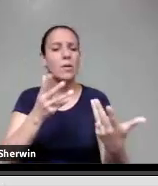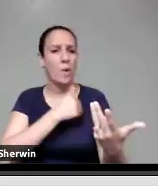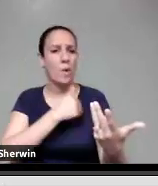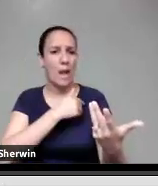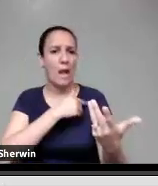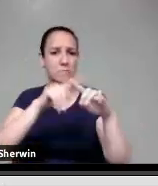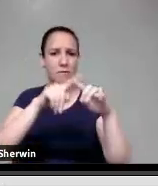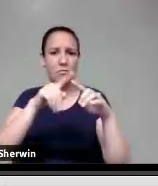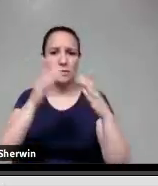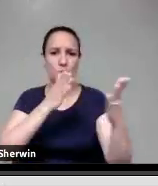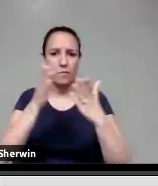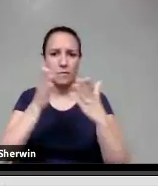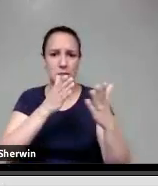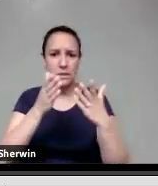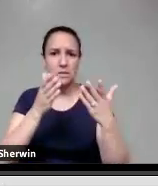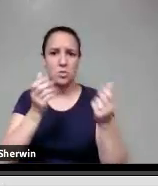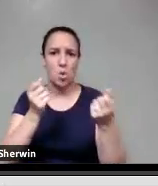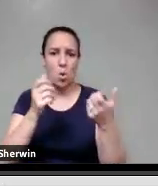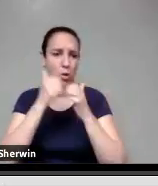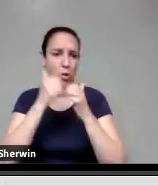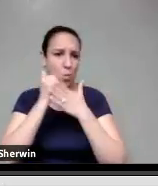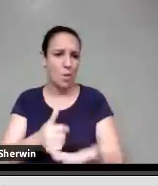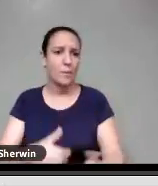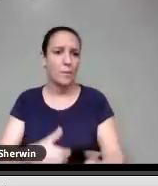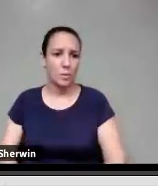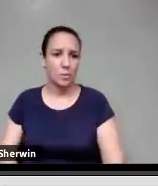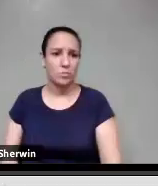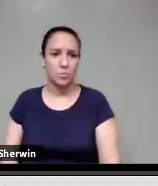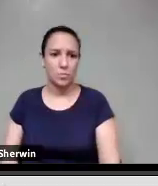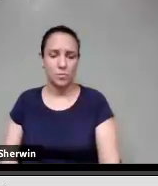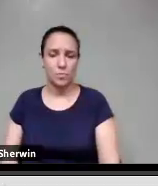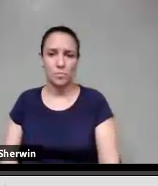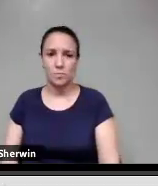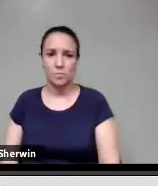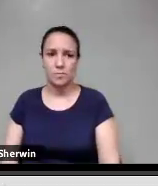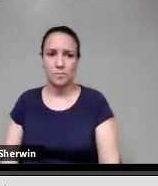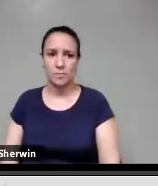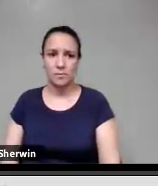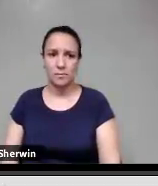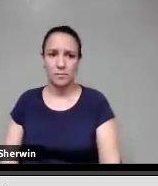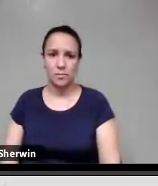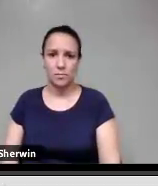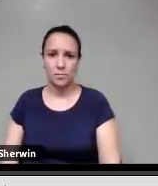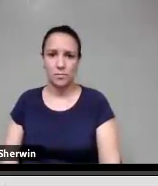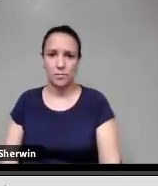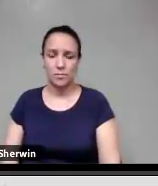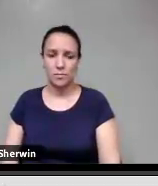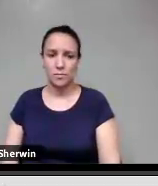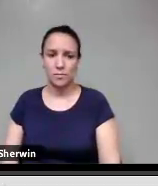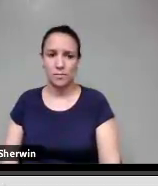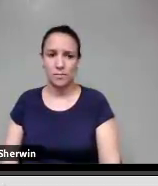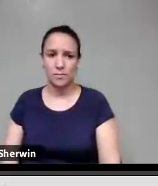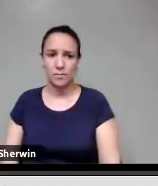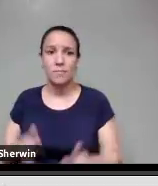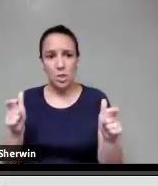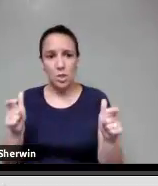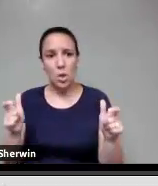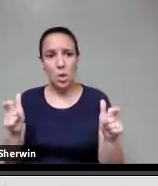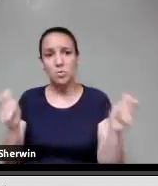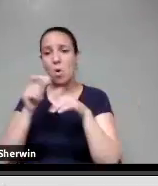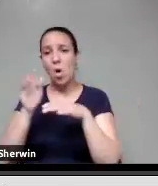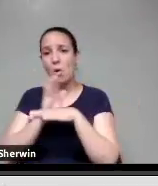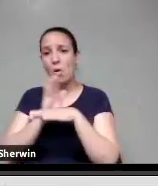you? Small business owners, where are they going to be? Maybe at chamber meetings or some other kind of service-oriented group like Kiwanis or Lions